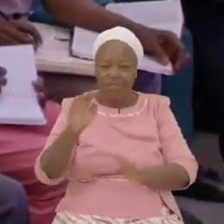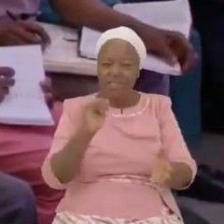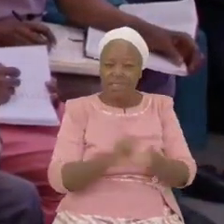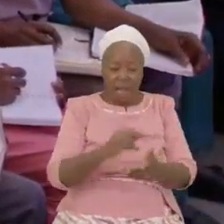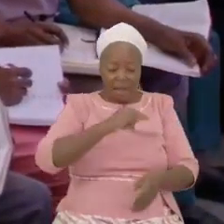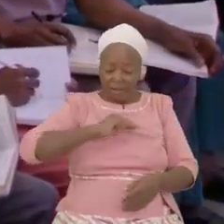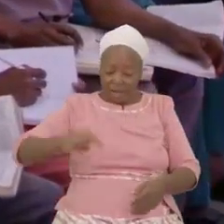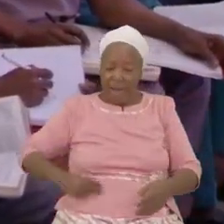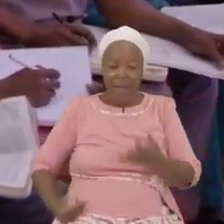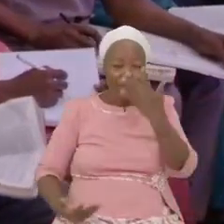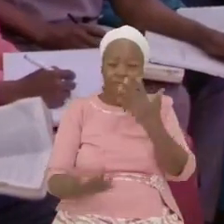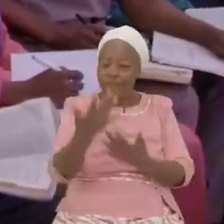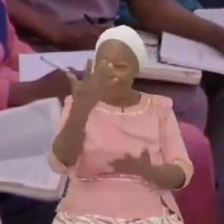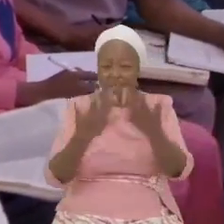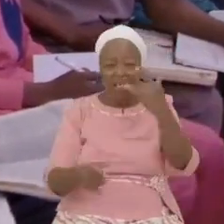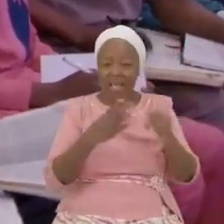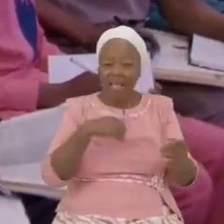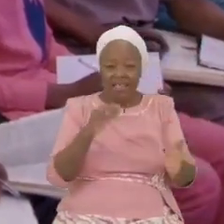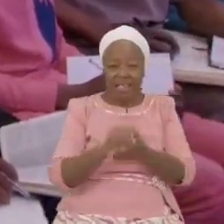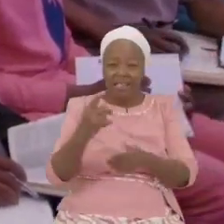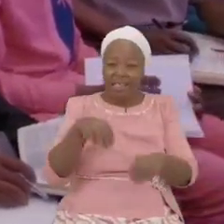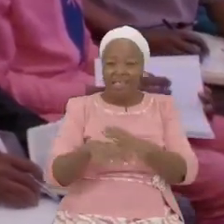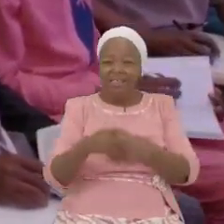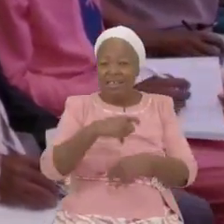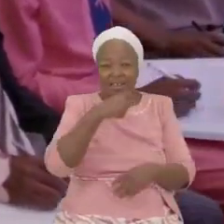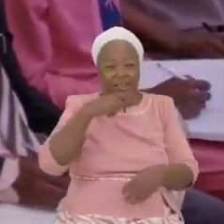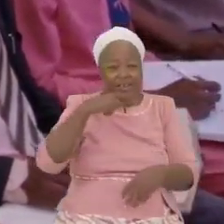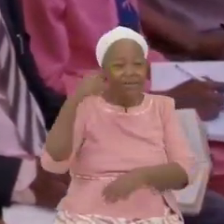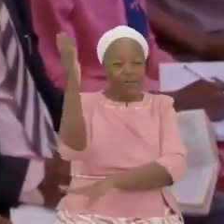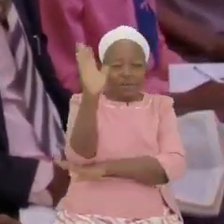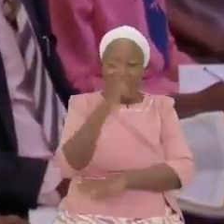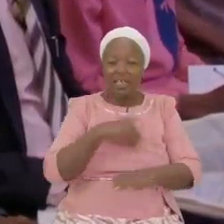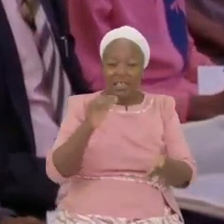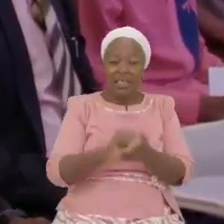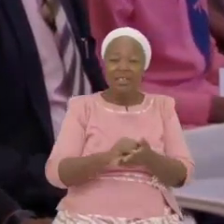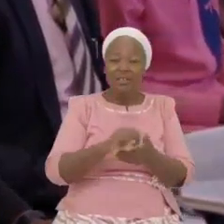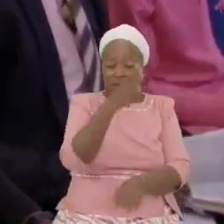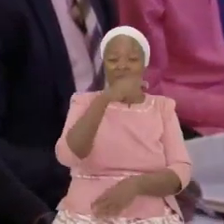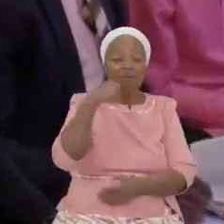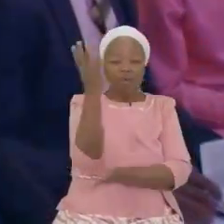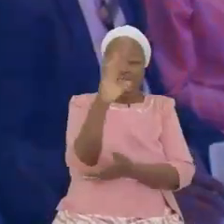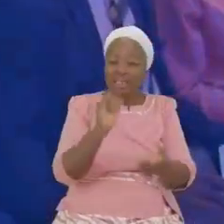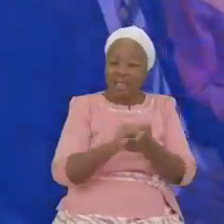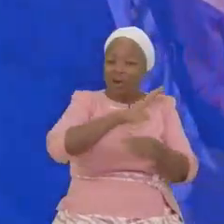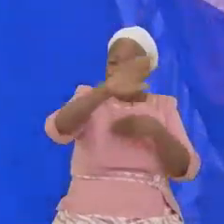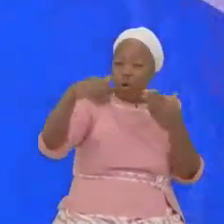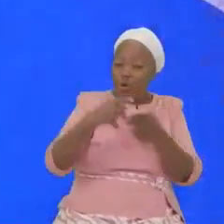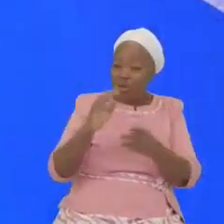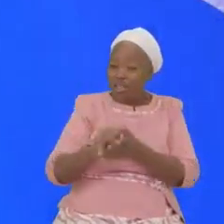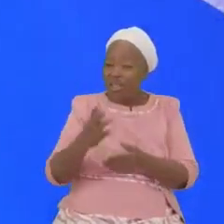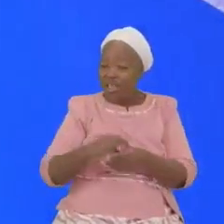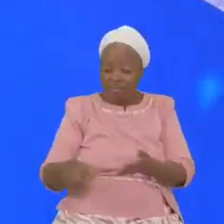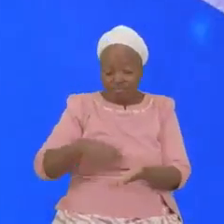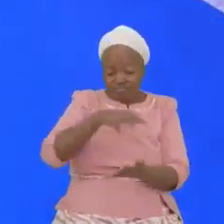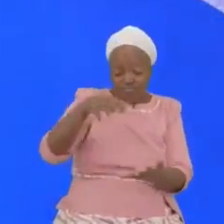fire, and that scene in the wilderness that all these mixed multitudes are murmuring about, you